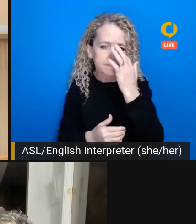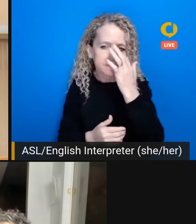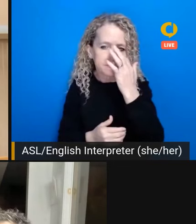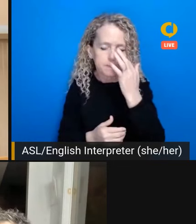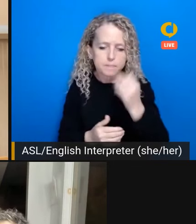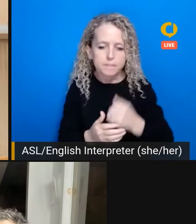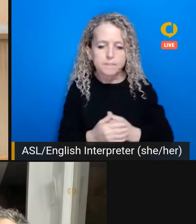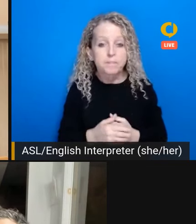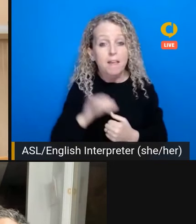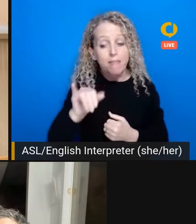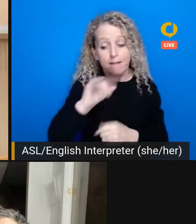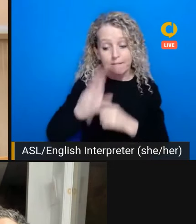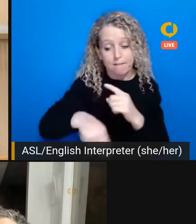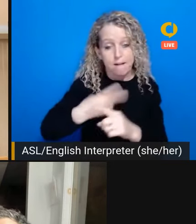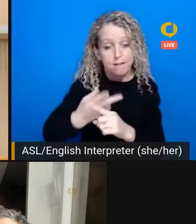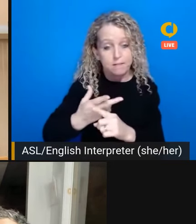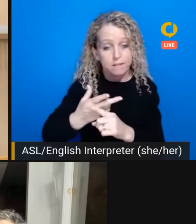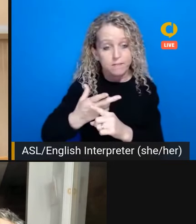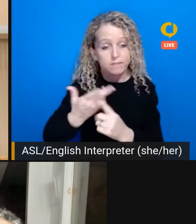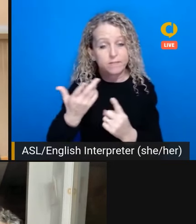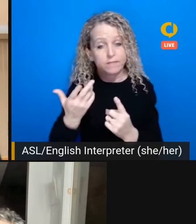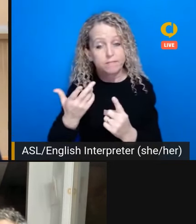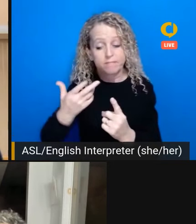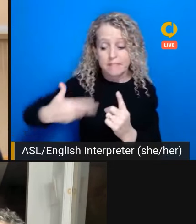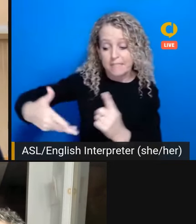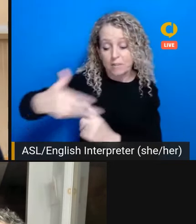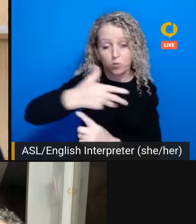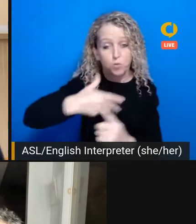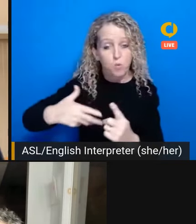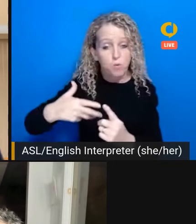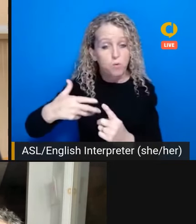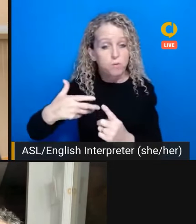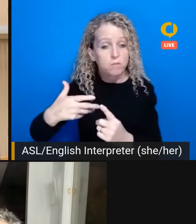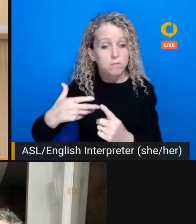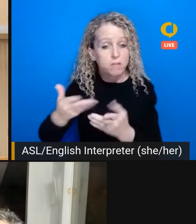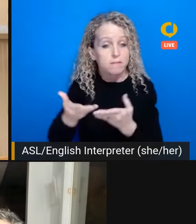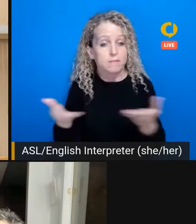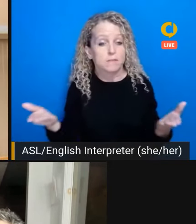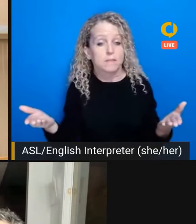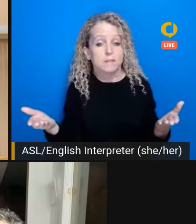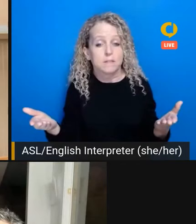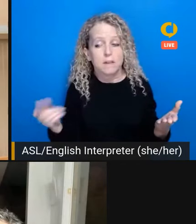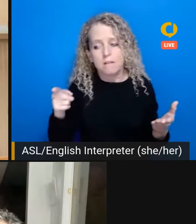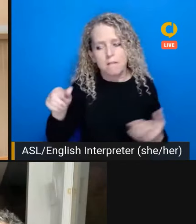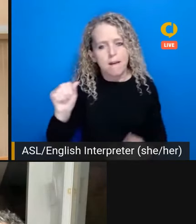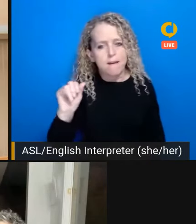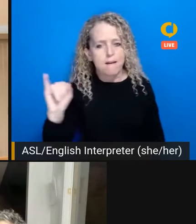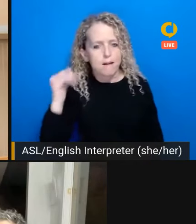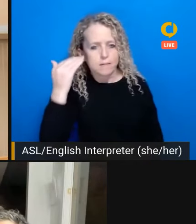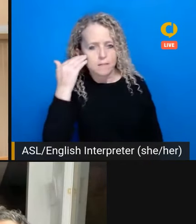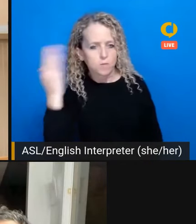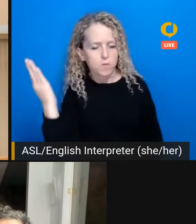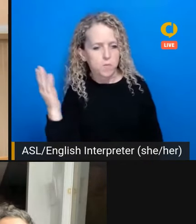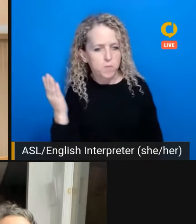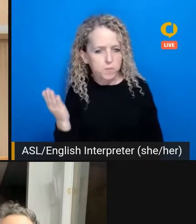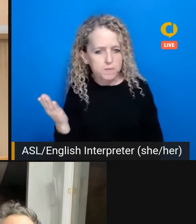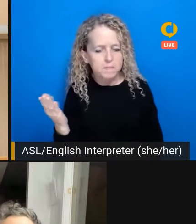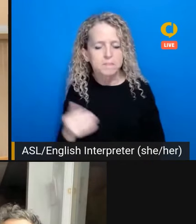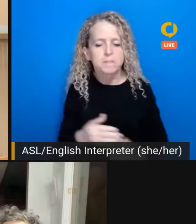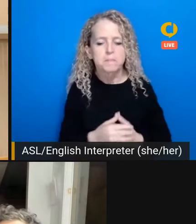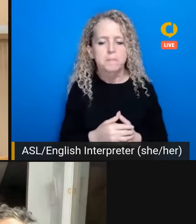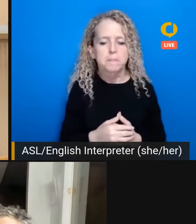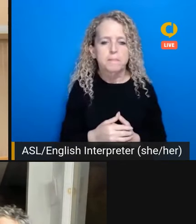contextual factors they're not accessible to the AI, right? Those details about